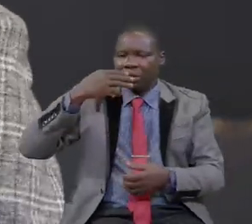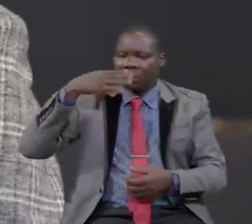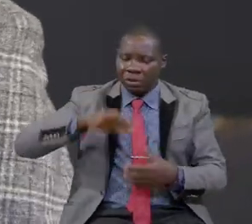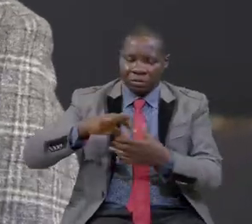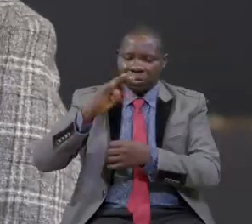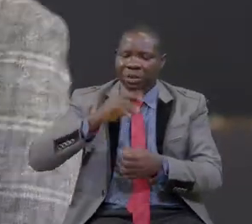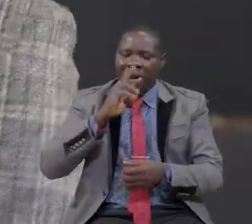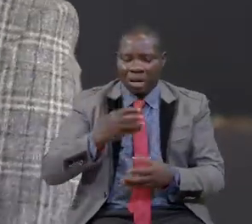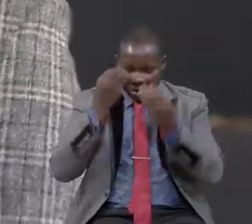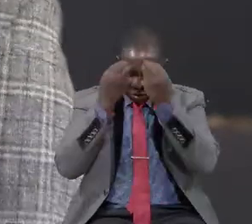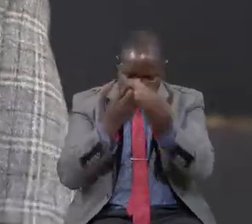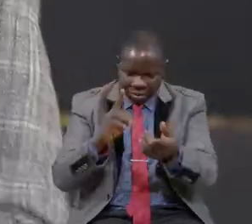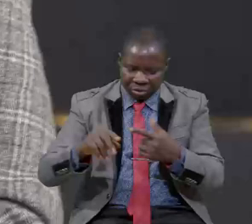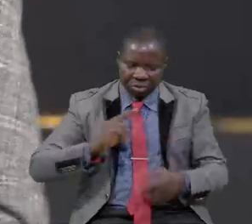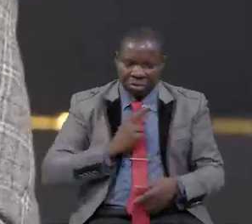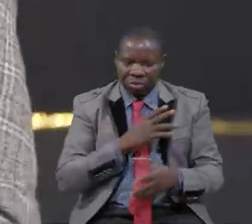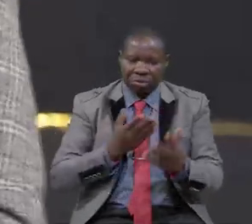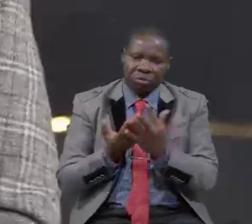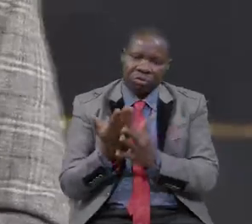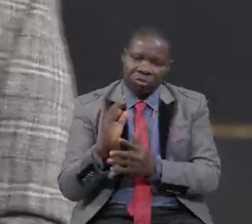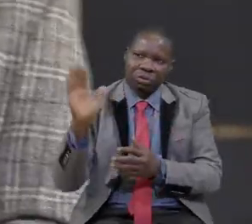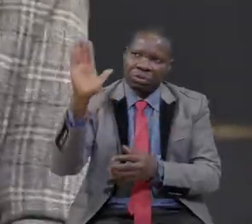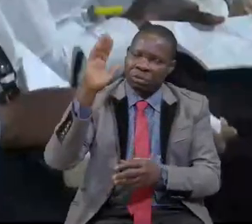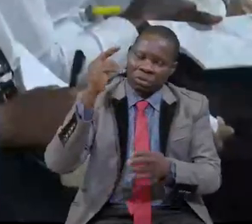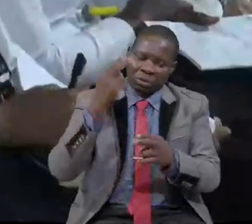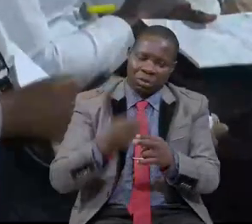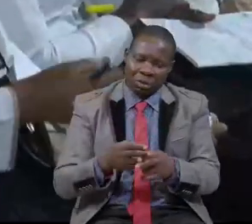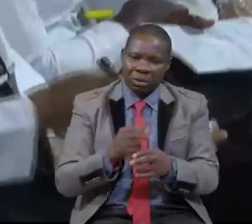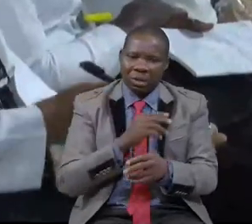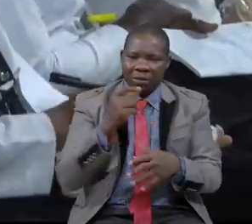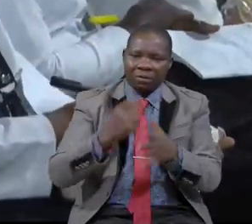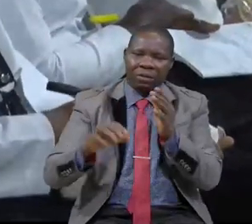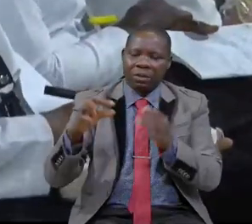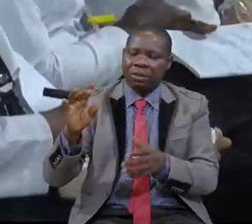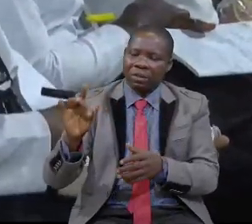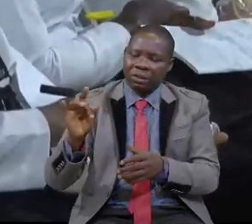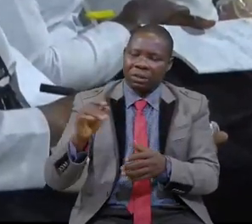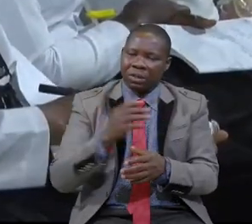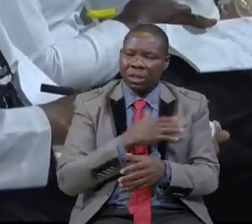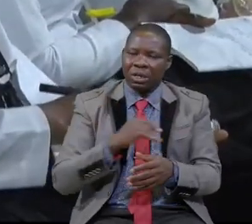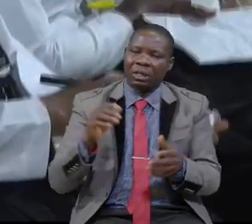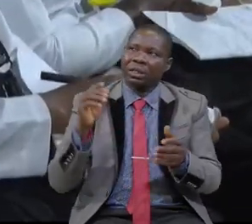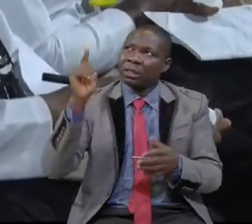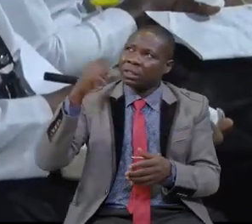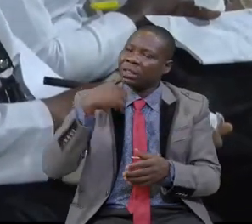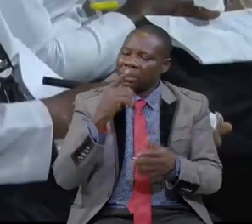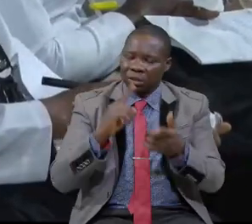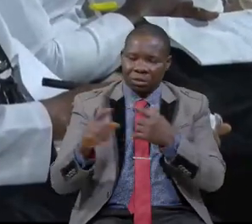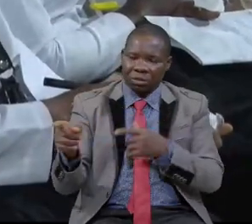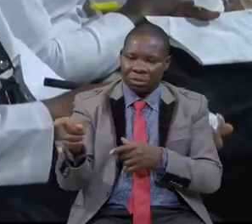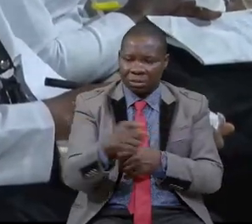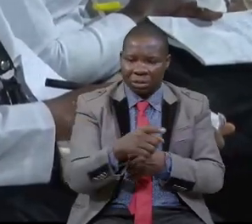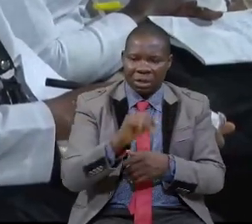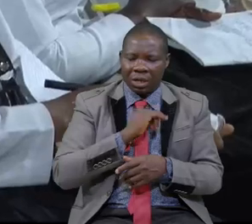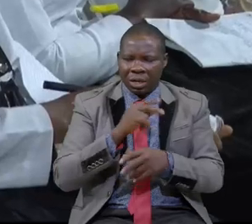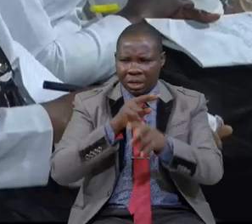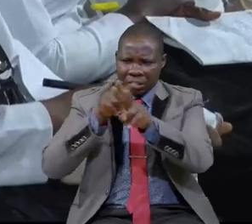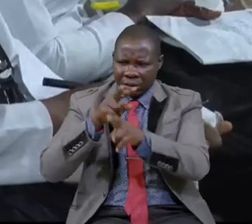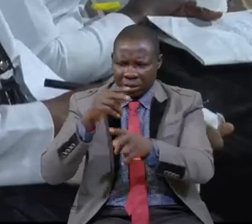Verse 18, Jesus said, and he said unto them, I beheld Satan